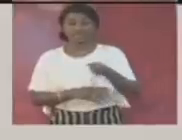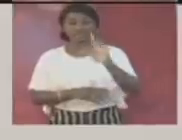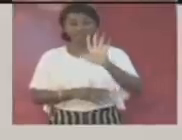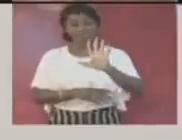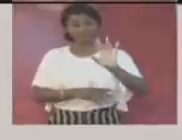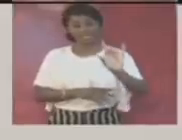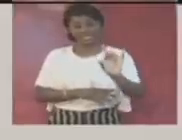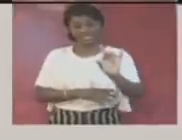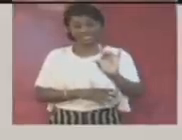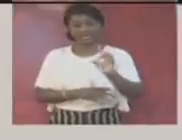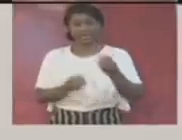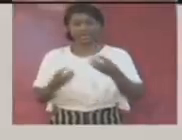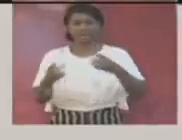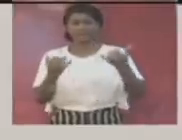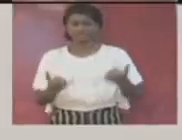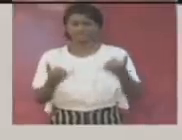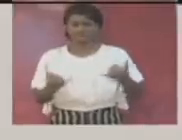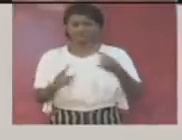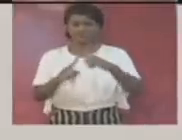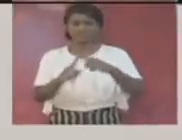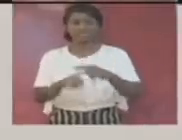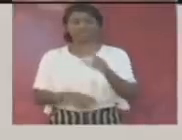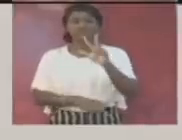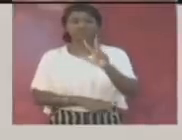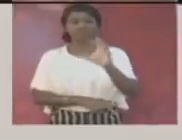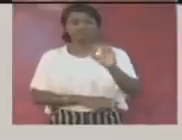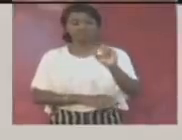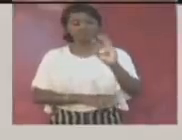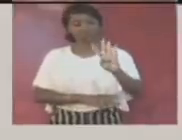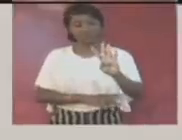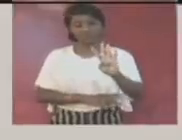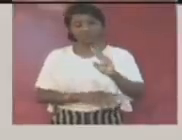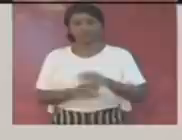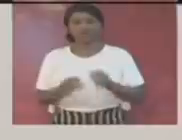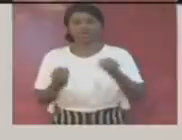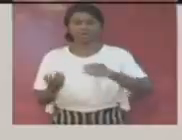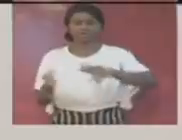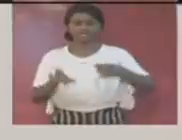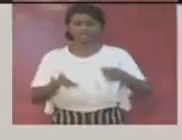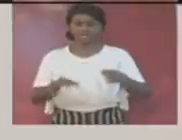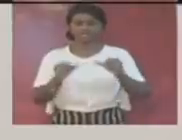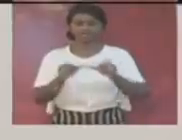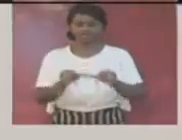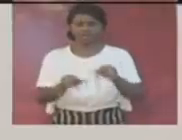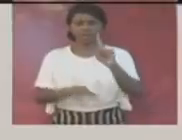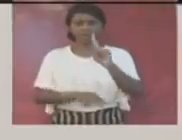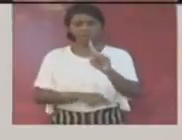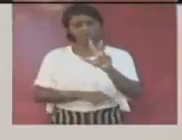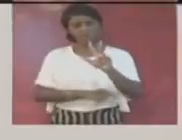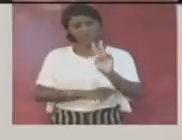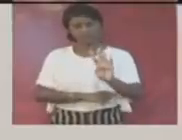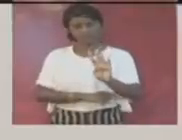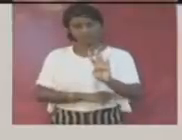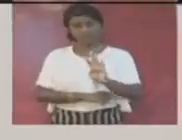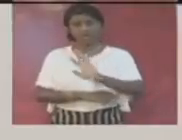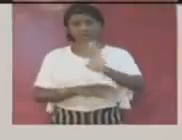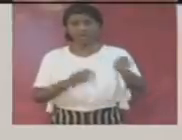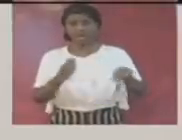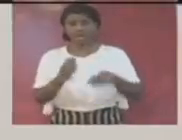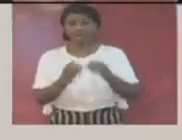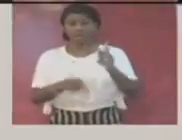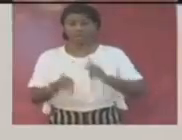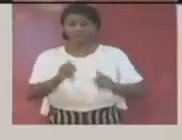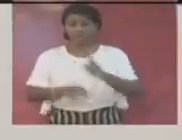7,058. Active cases are 304. The number of deaths remain at 134, and the total